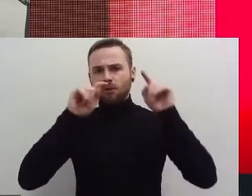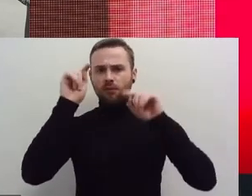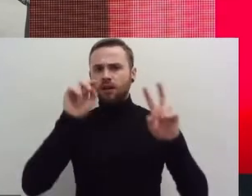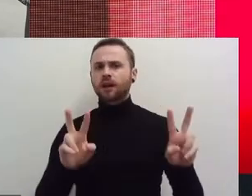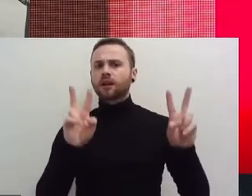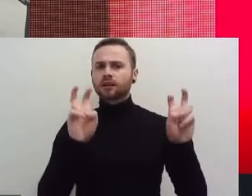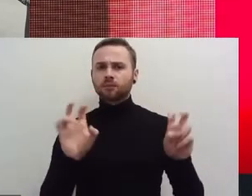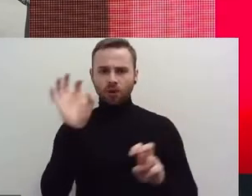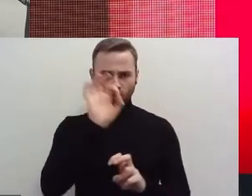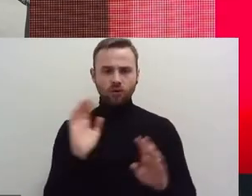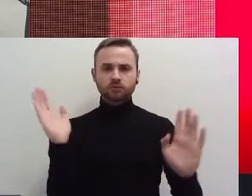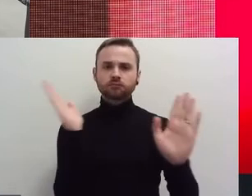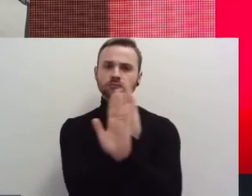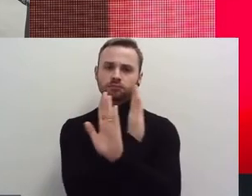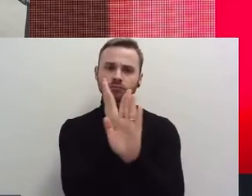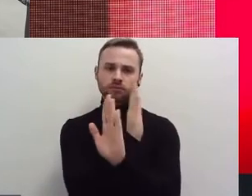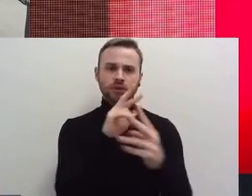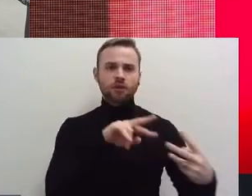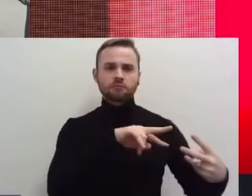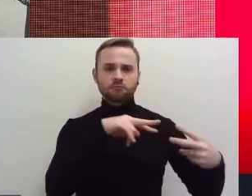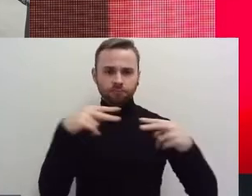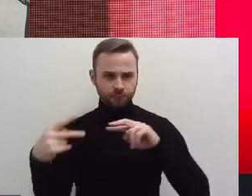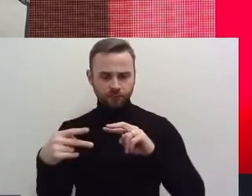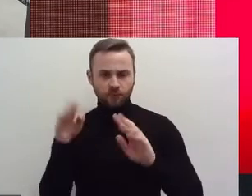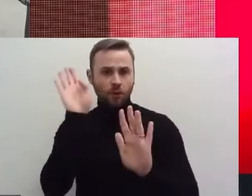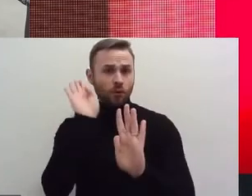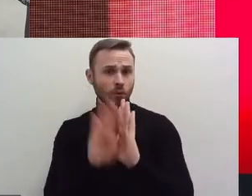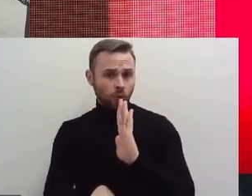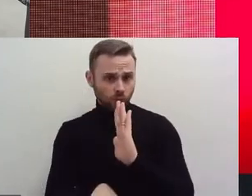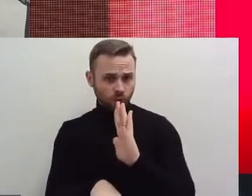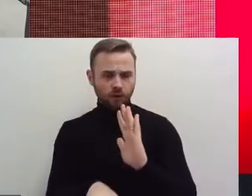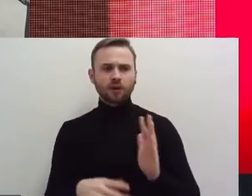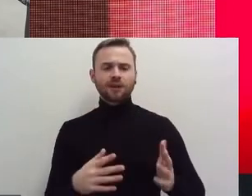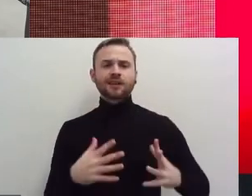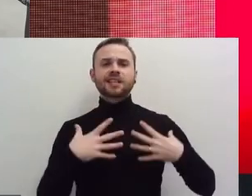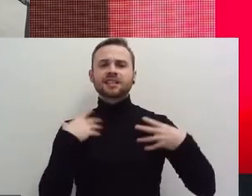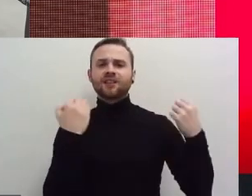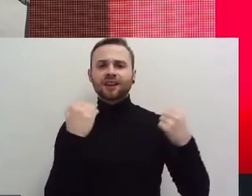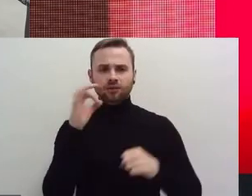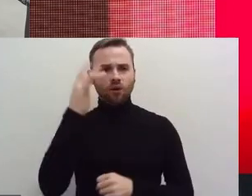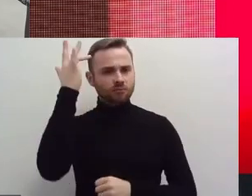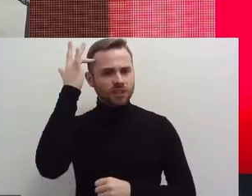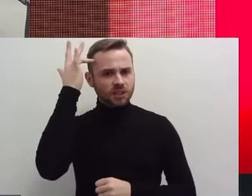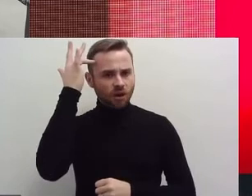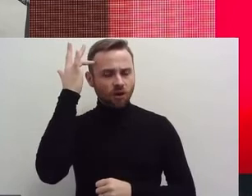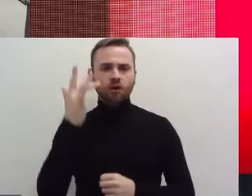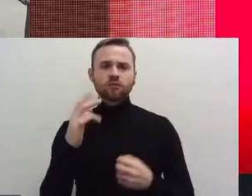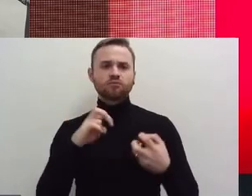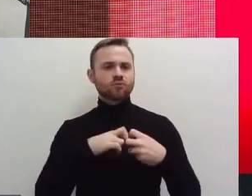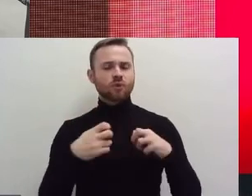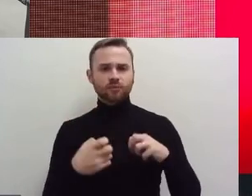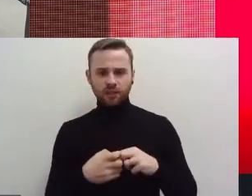And while mental health, of course, is being talked and talked about more, in our countries there are